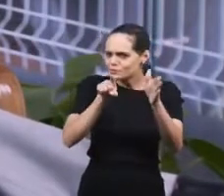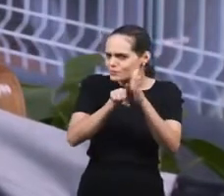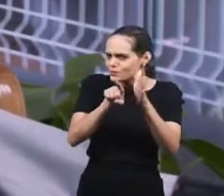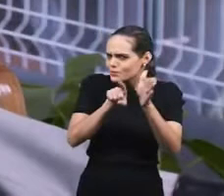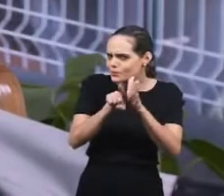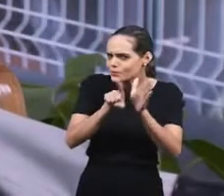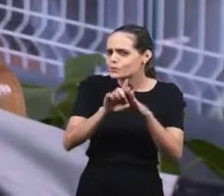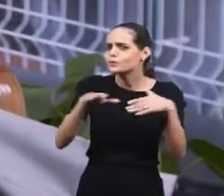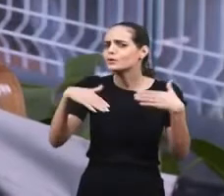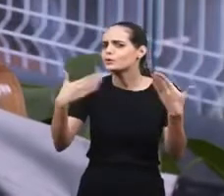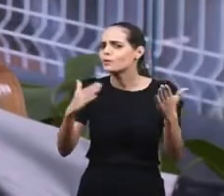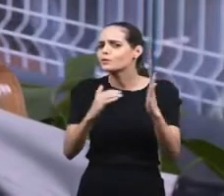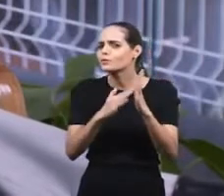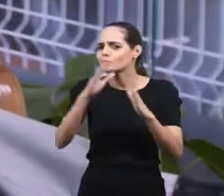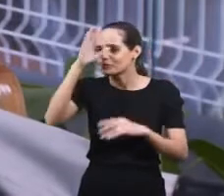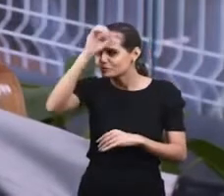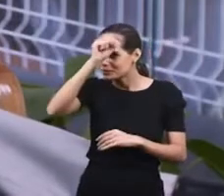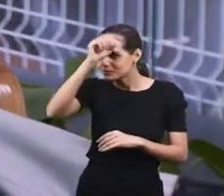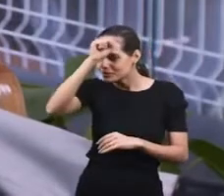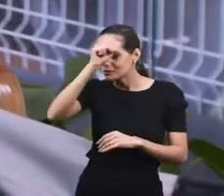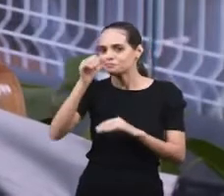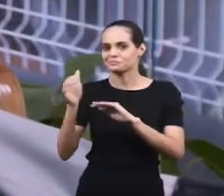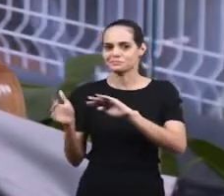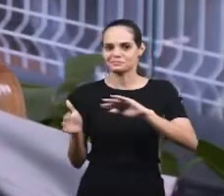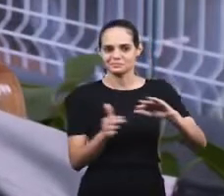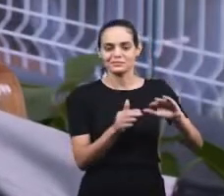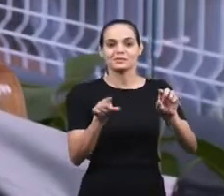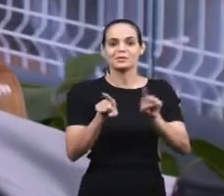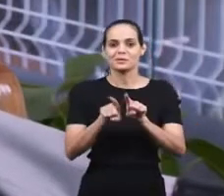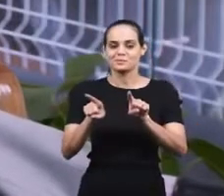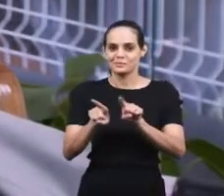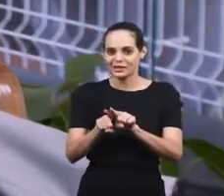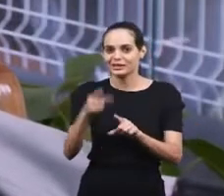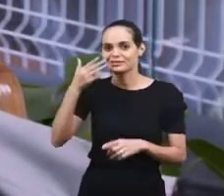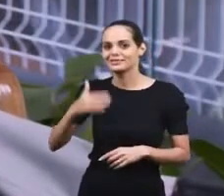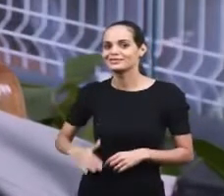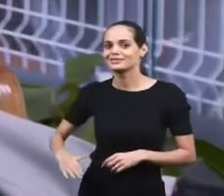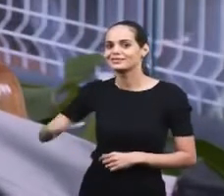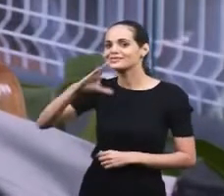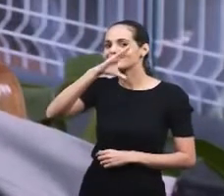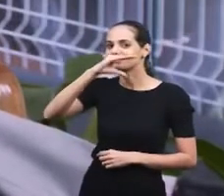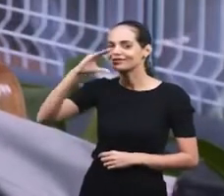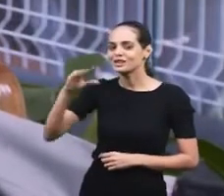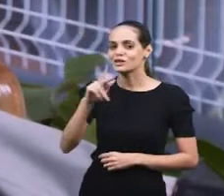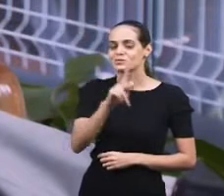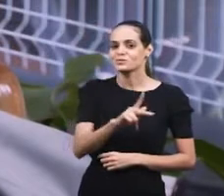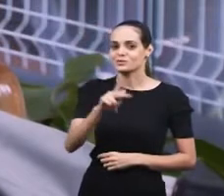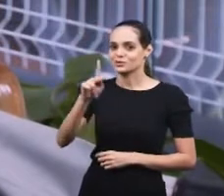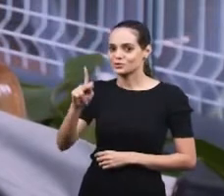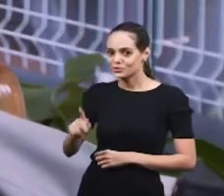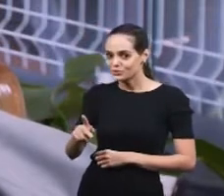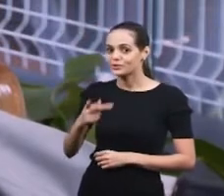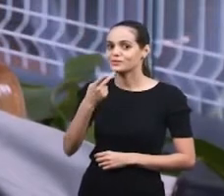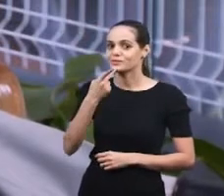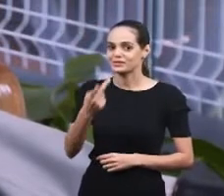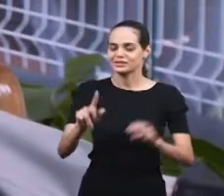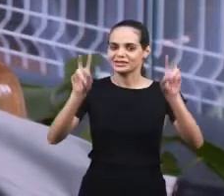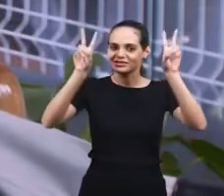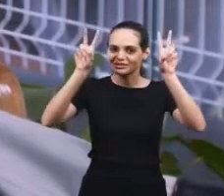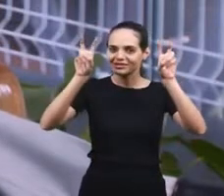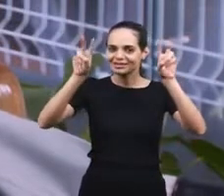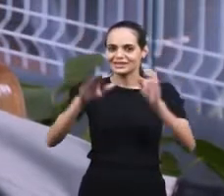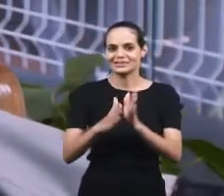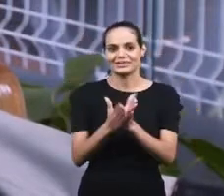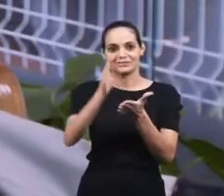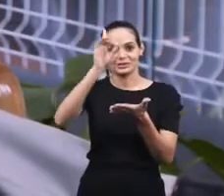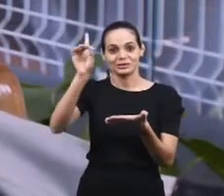and will give an introduction to the next praise. And for the children, intermediates, and adolescents, Professor Maria Paola Dalla will